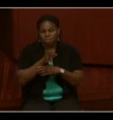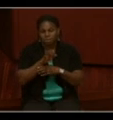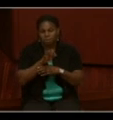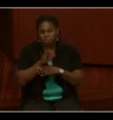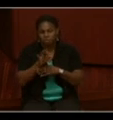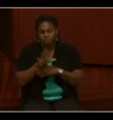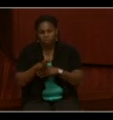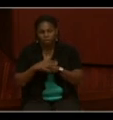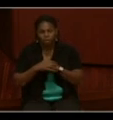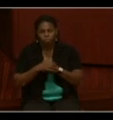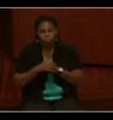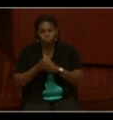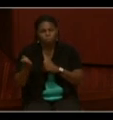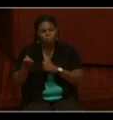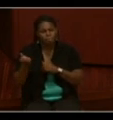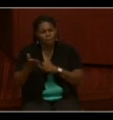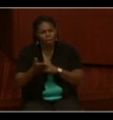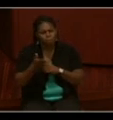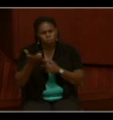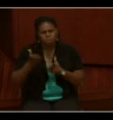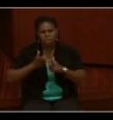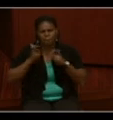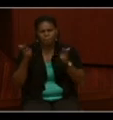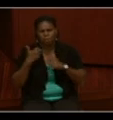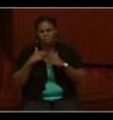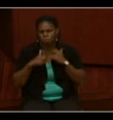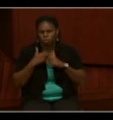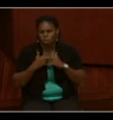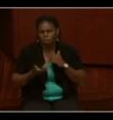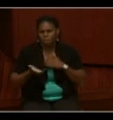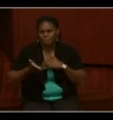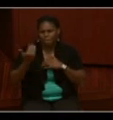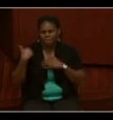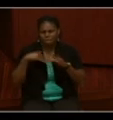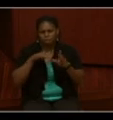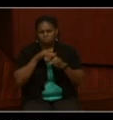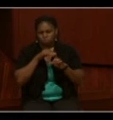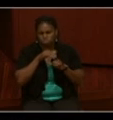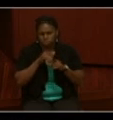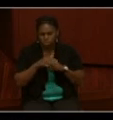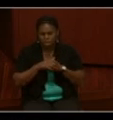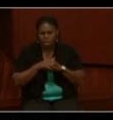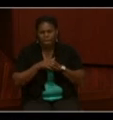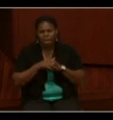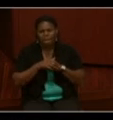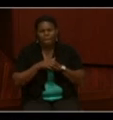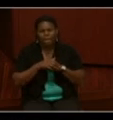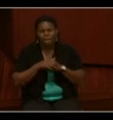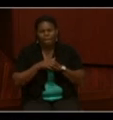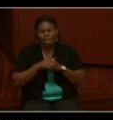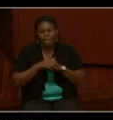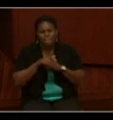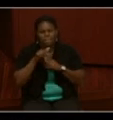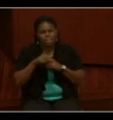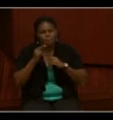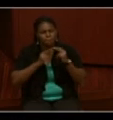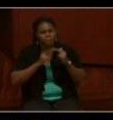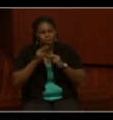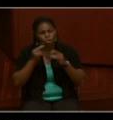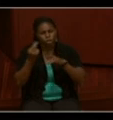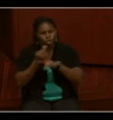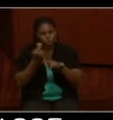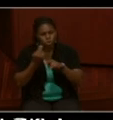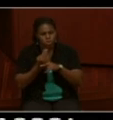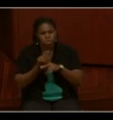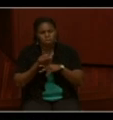1905. Gambling seems to have been a big issue in these interrogations, as, again, does the building's usage as an